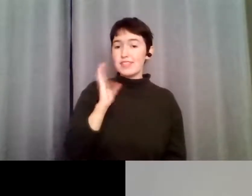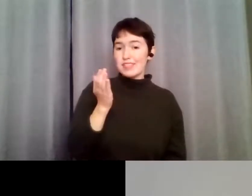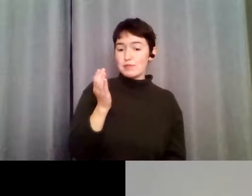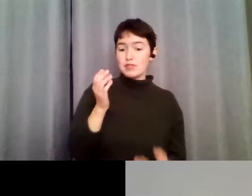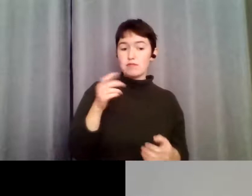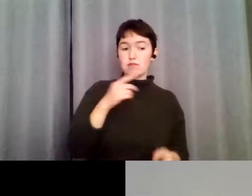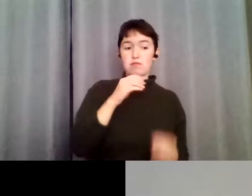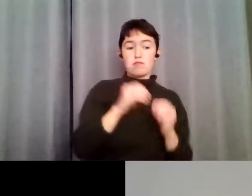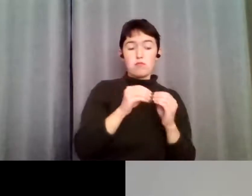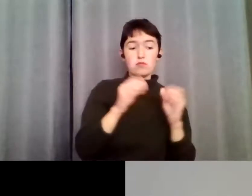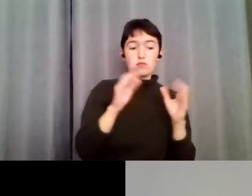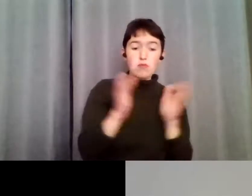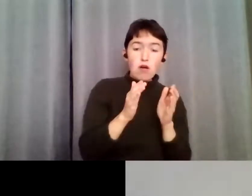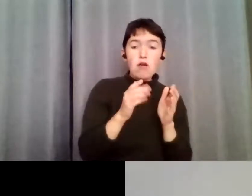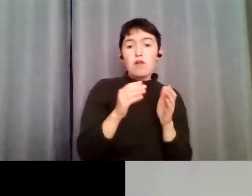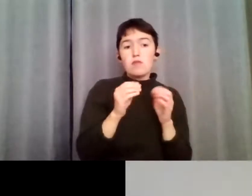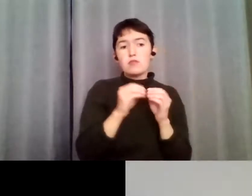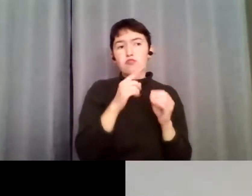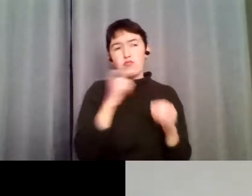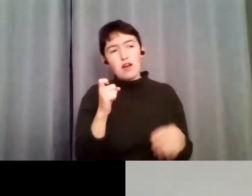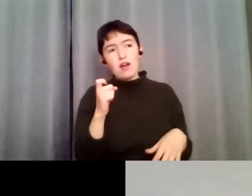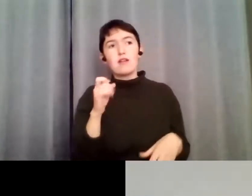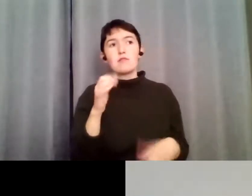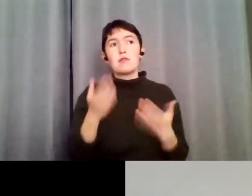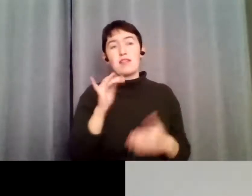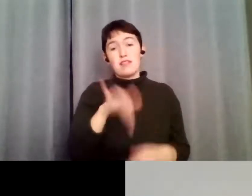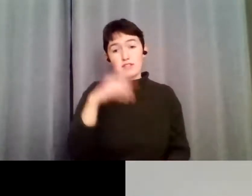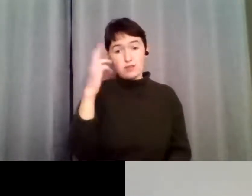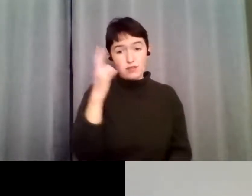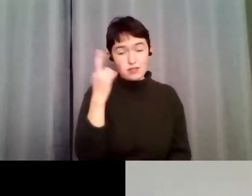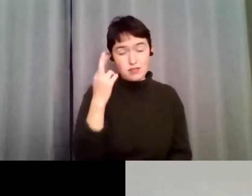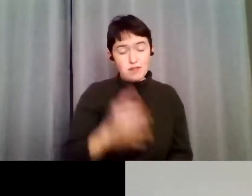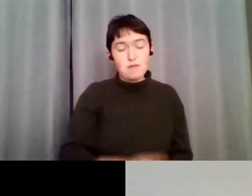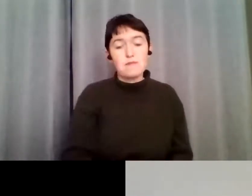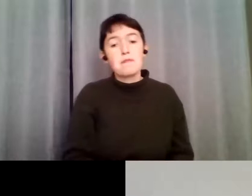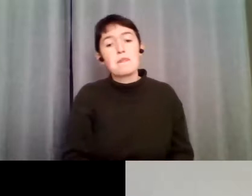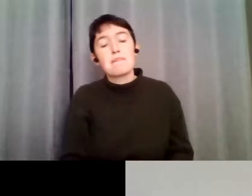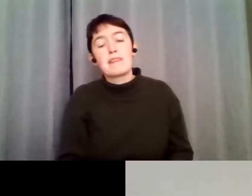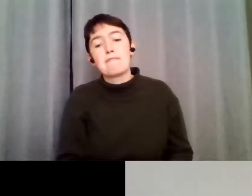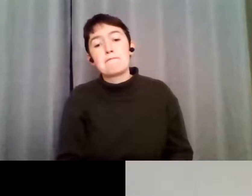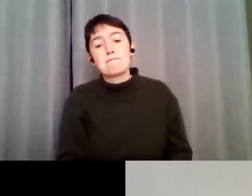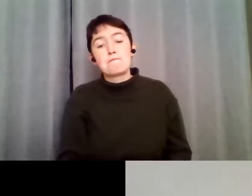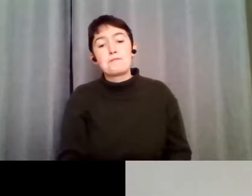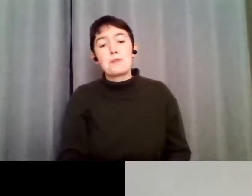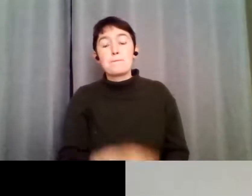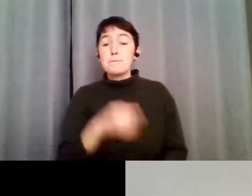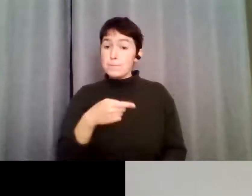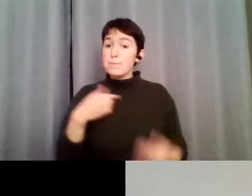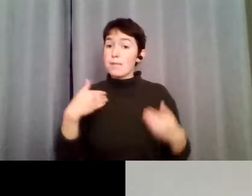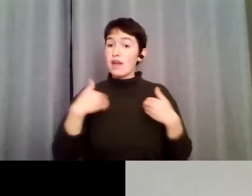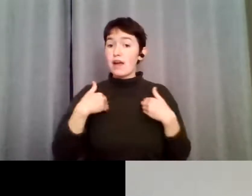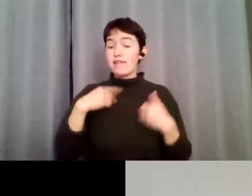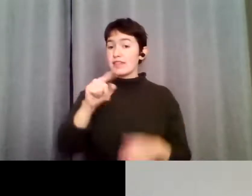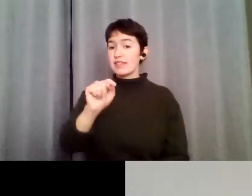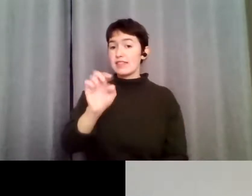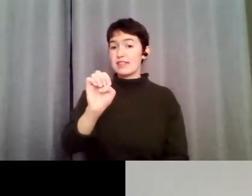So that might be a reason it doesn't have tectonic plates. But it does have what we sometimes refer to as tectonic features.